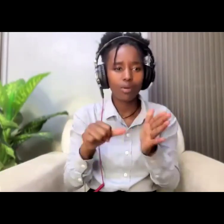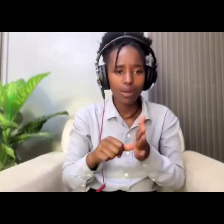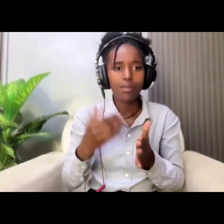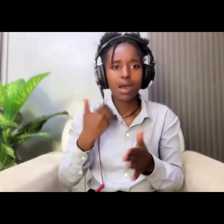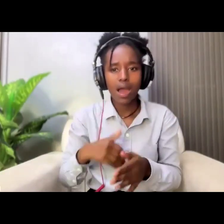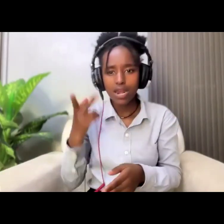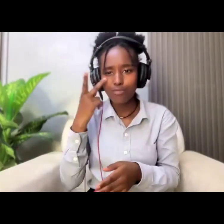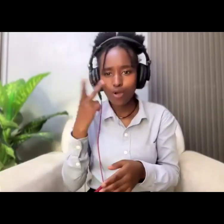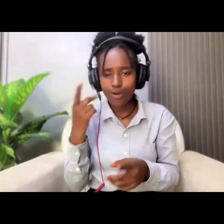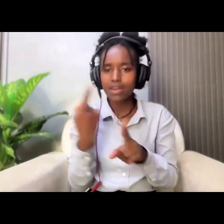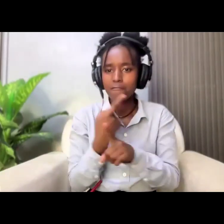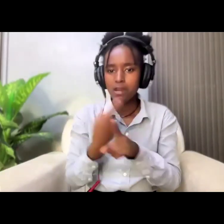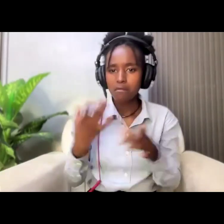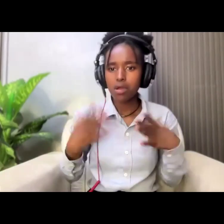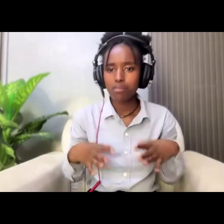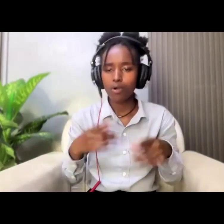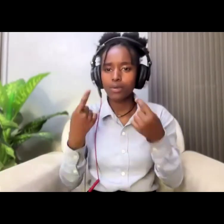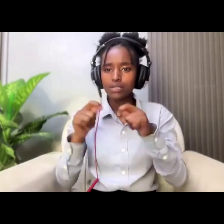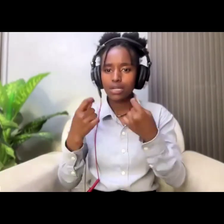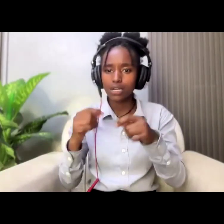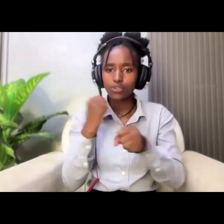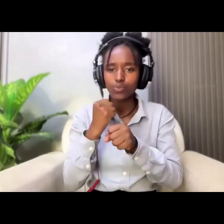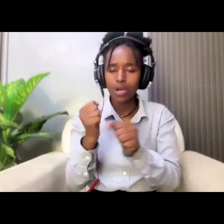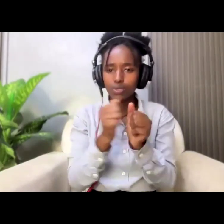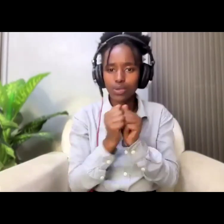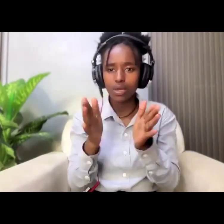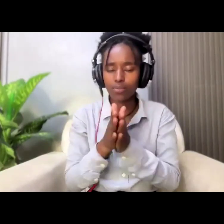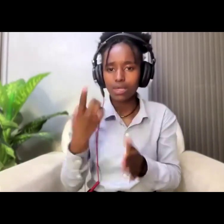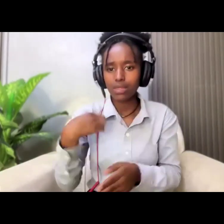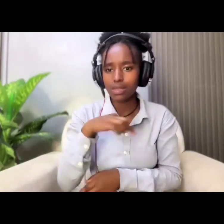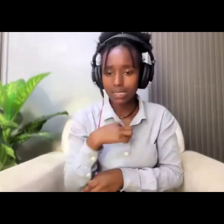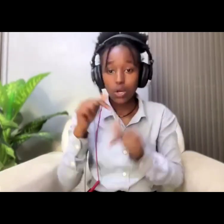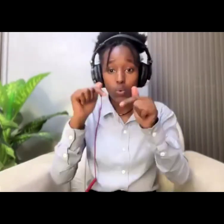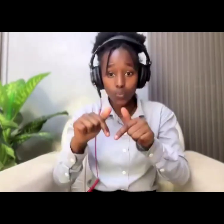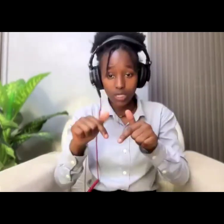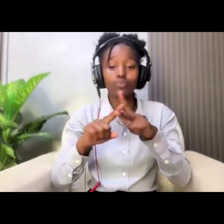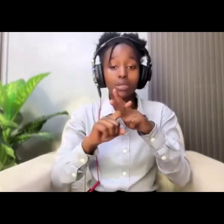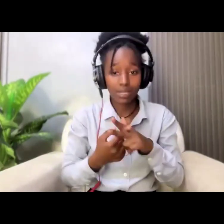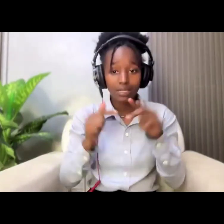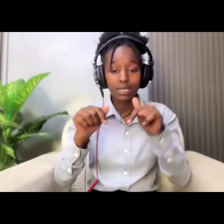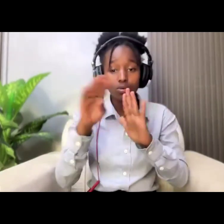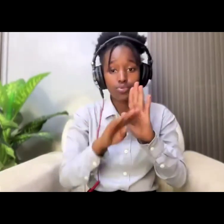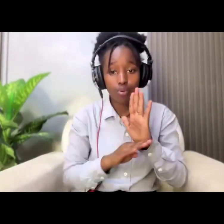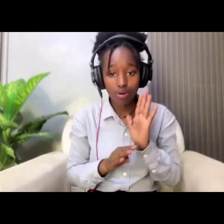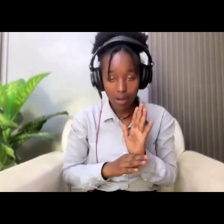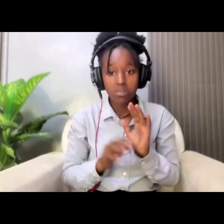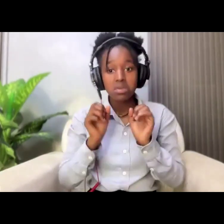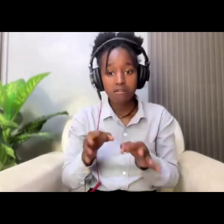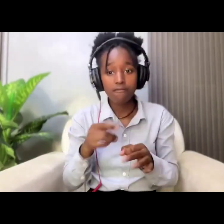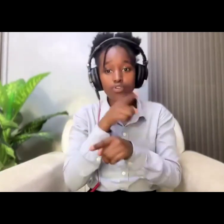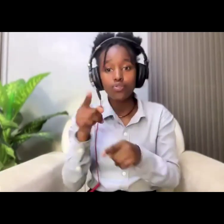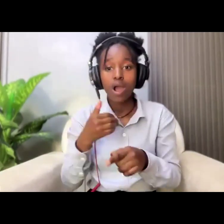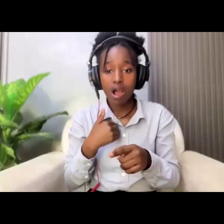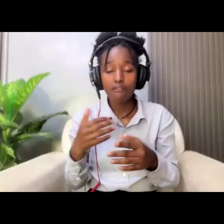is just the beginning of our collaboration of the parent company, if you like, or the organisation that supports the